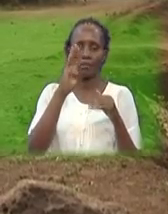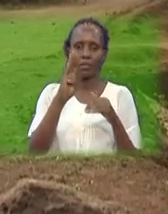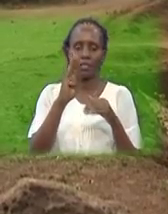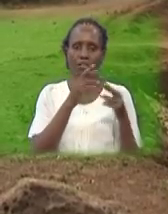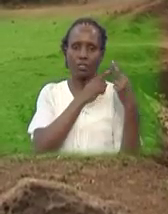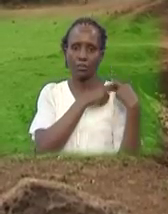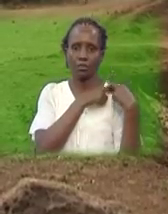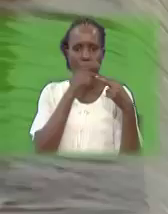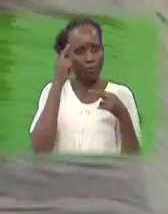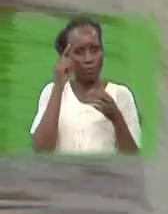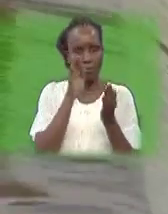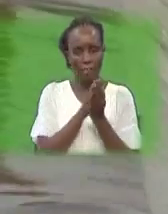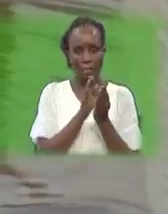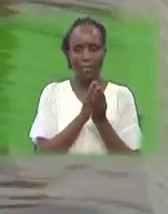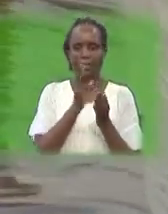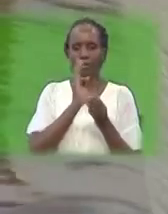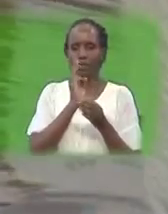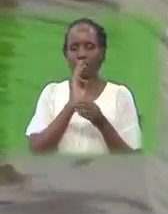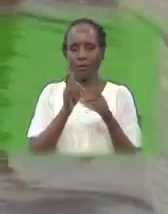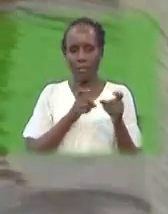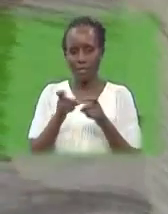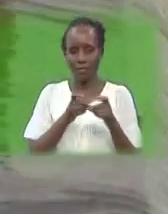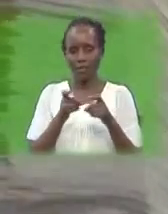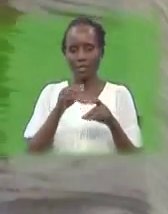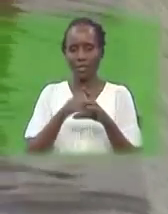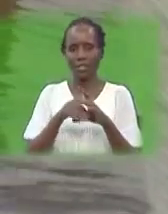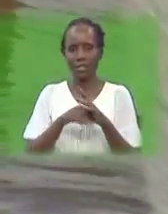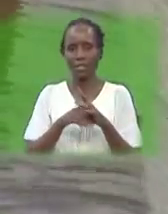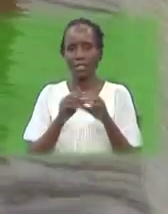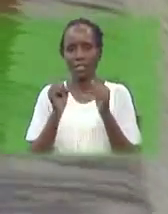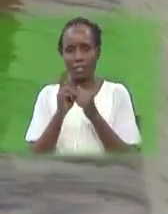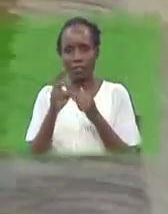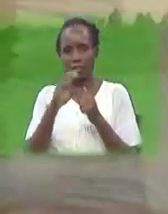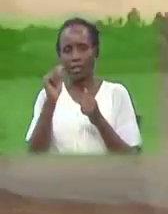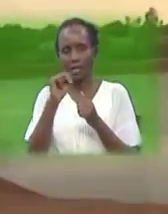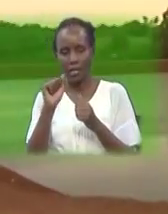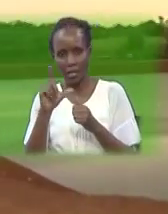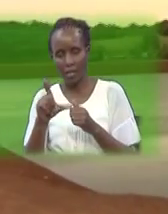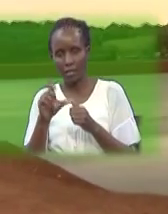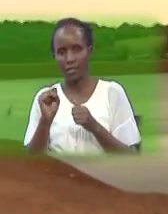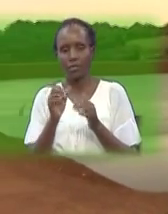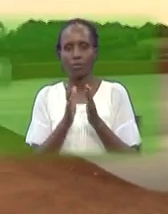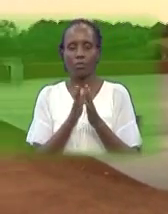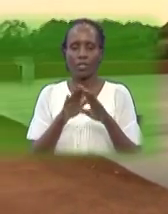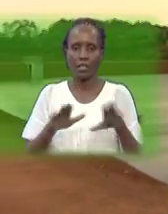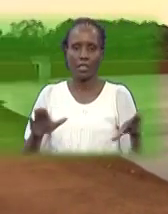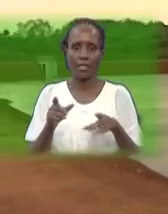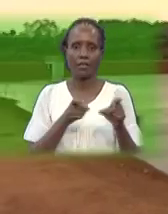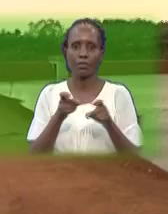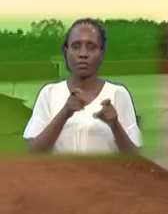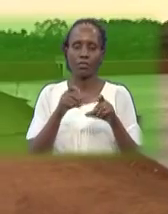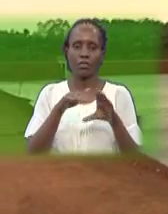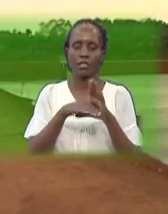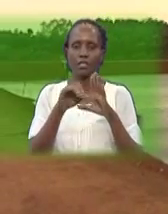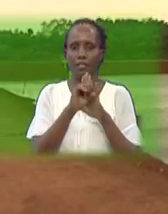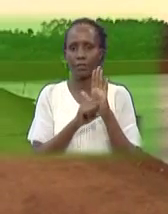and water management in the main and secondary canals, making of cropping program and land administration in the scheme.